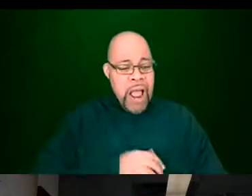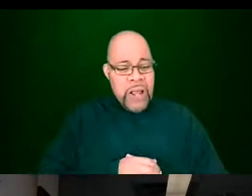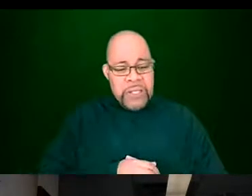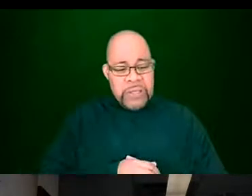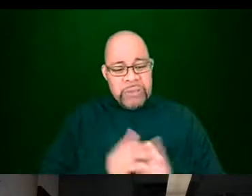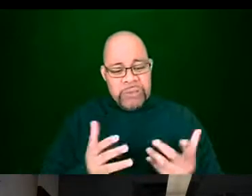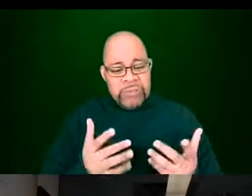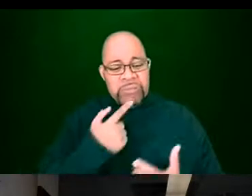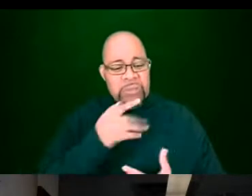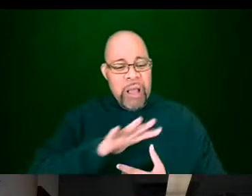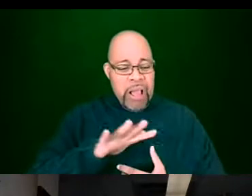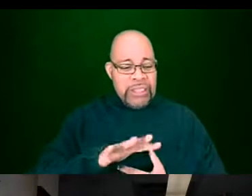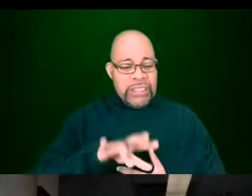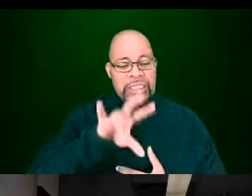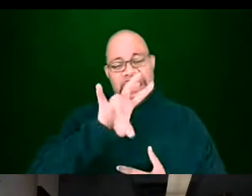they say about